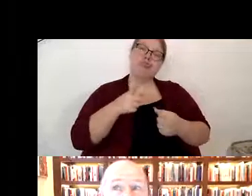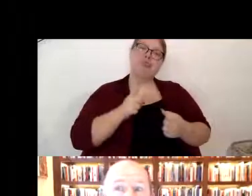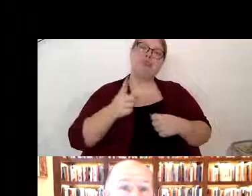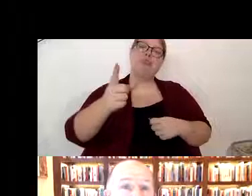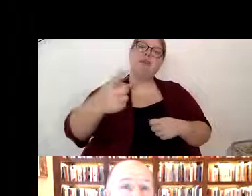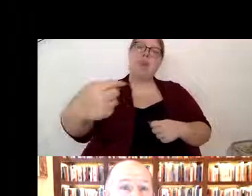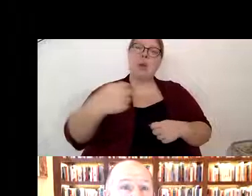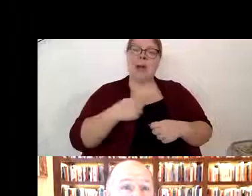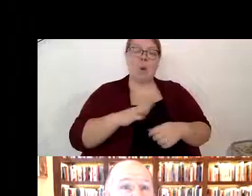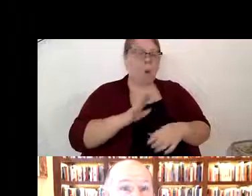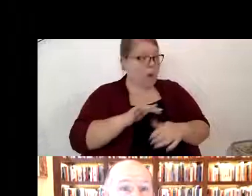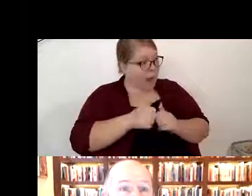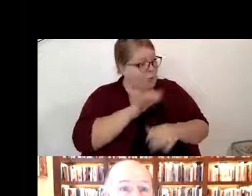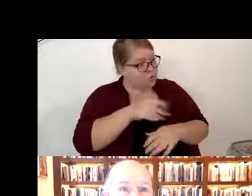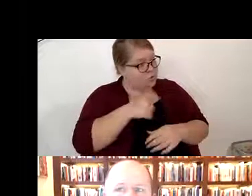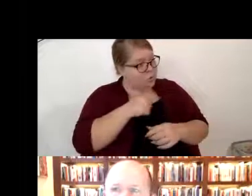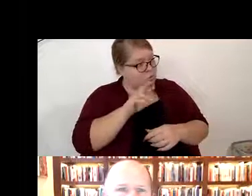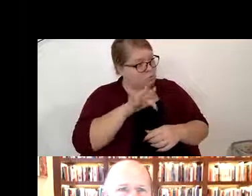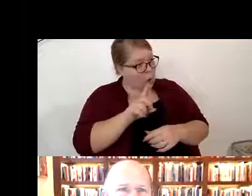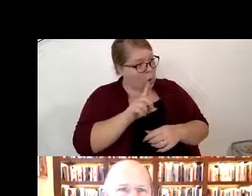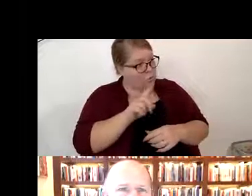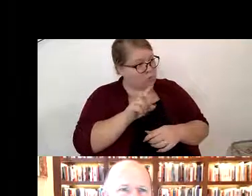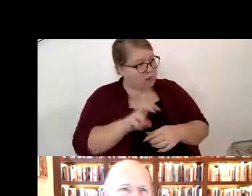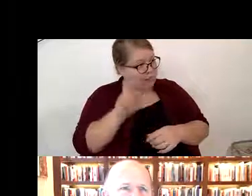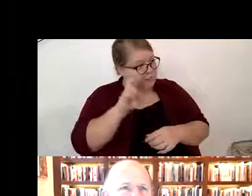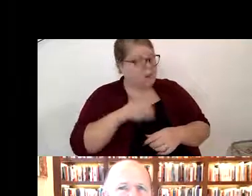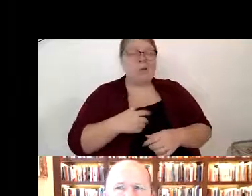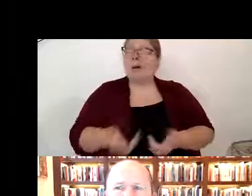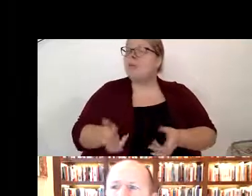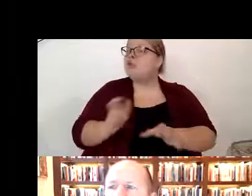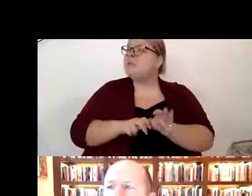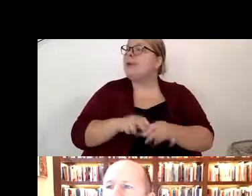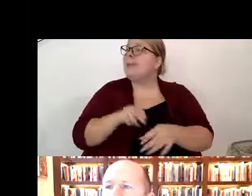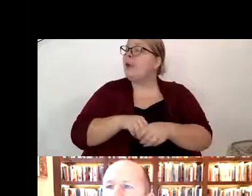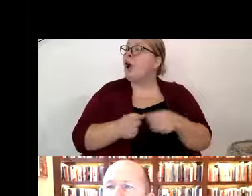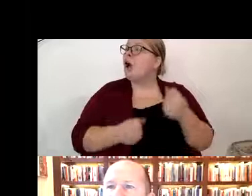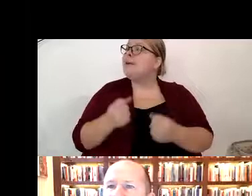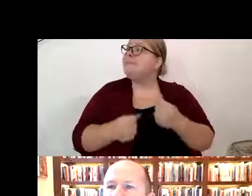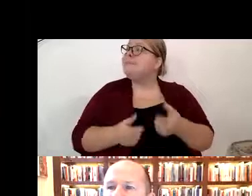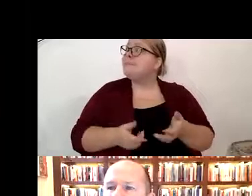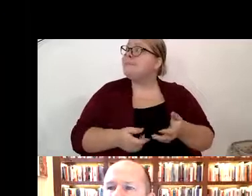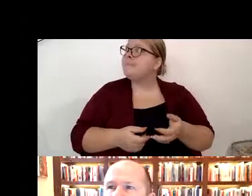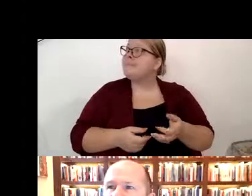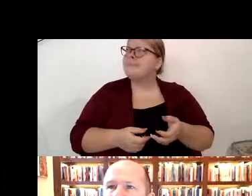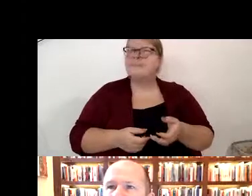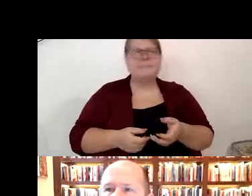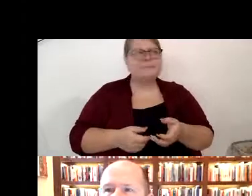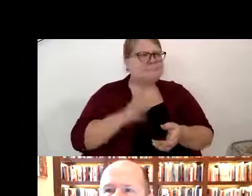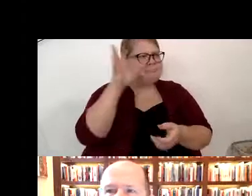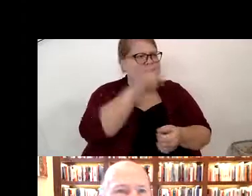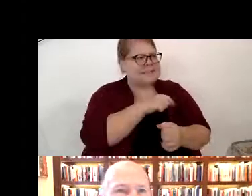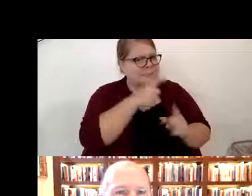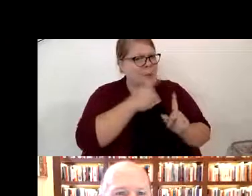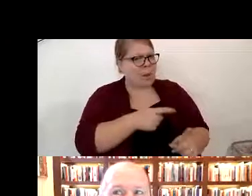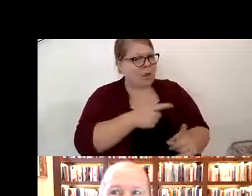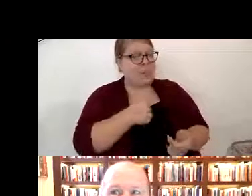trip? Oh, I was just in the car the entire time. It's like, you just missed the point, right? It's kind of like, the